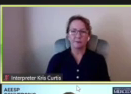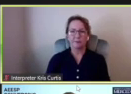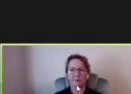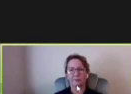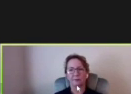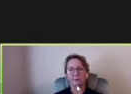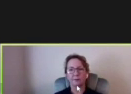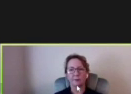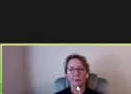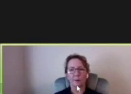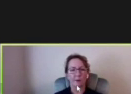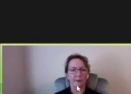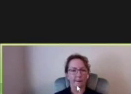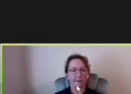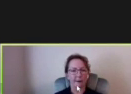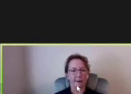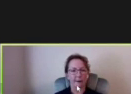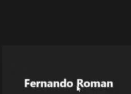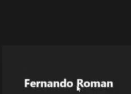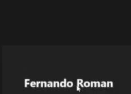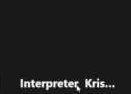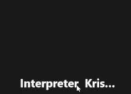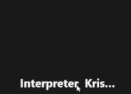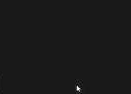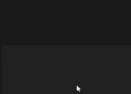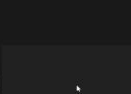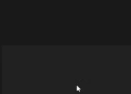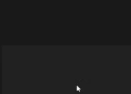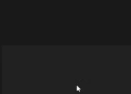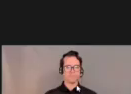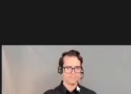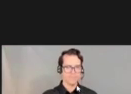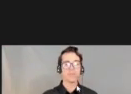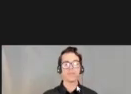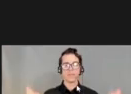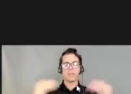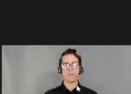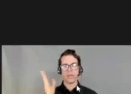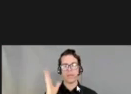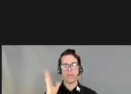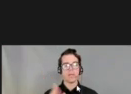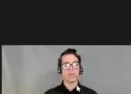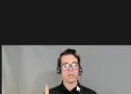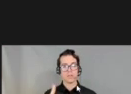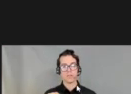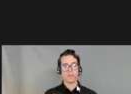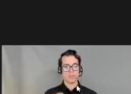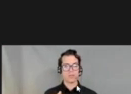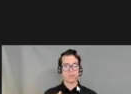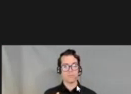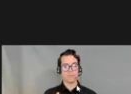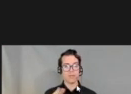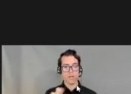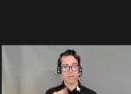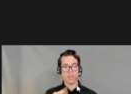speaker today is Dr. Andrew Whelton. Dr. Whelton is an associate professor of civil engineering and environmental and ecological engineering at